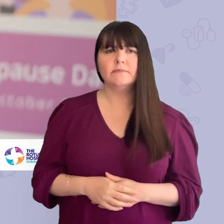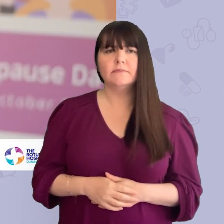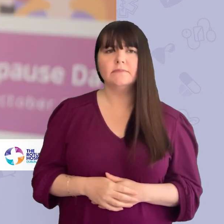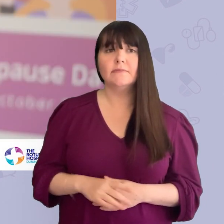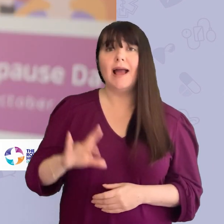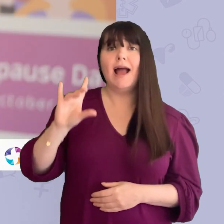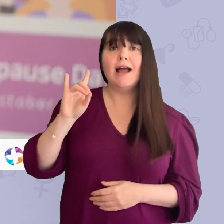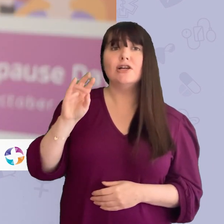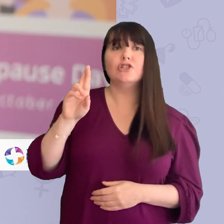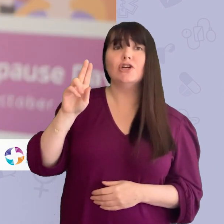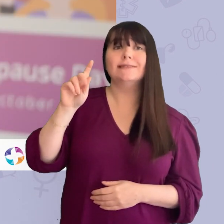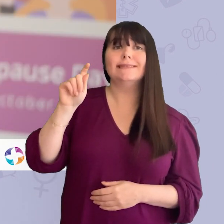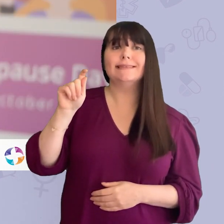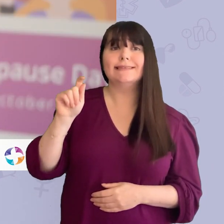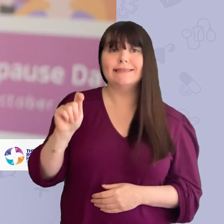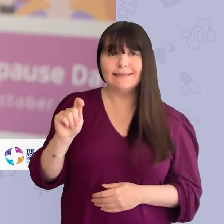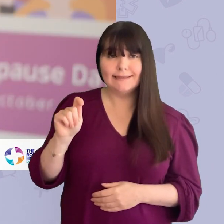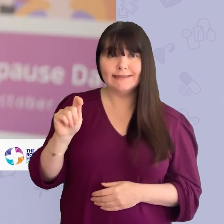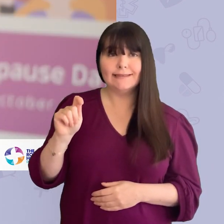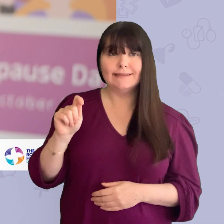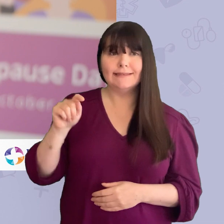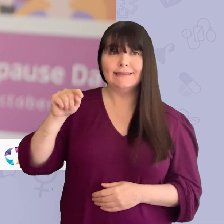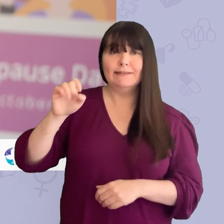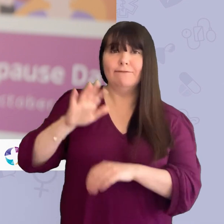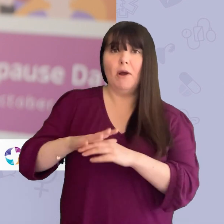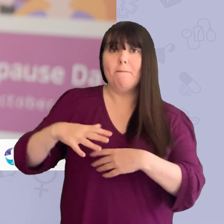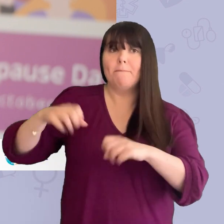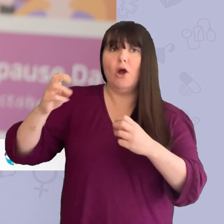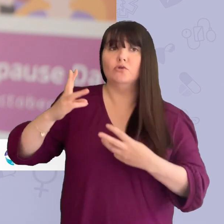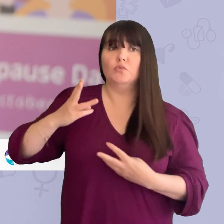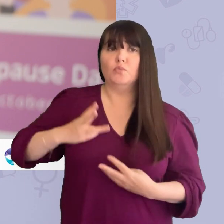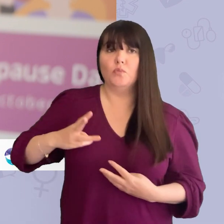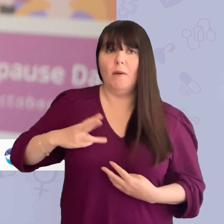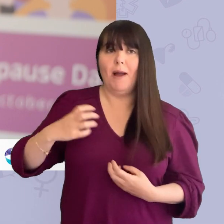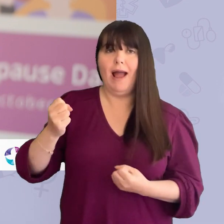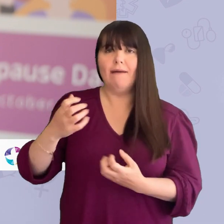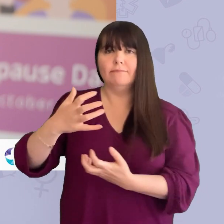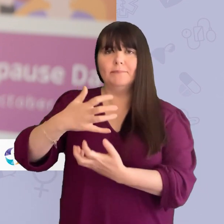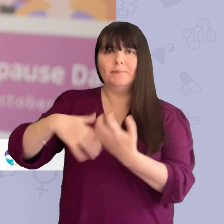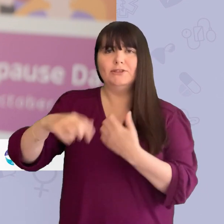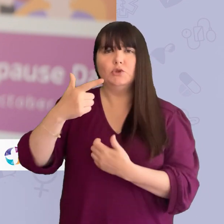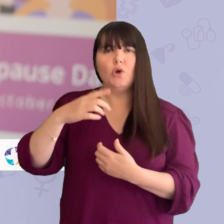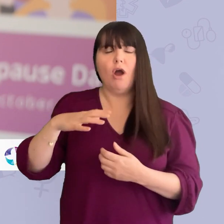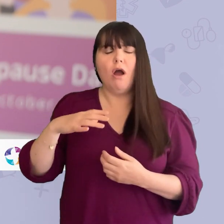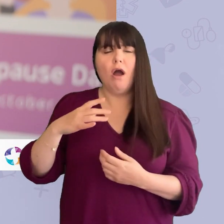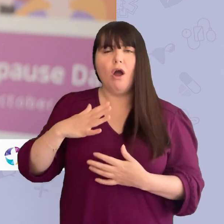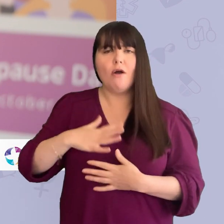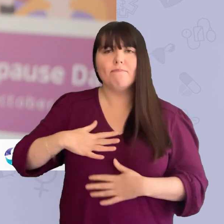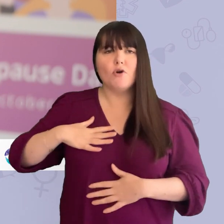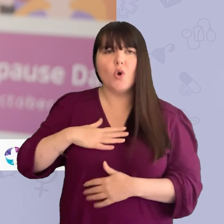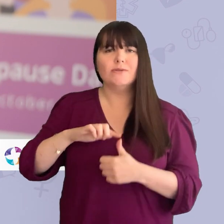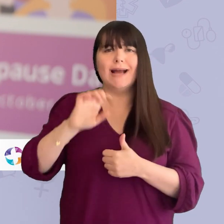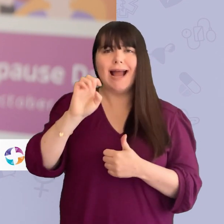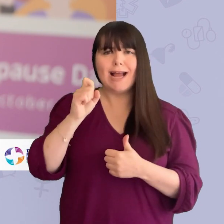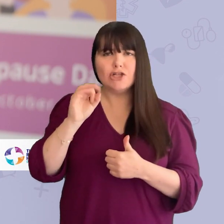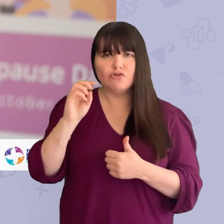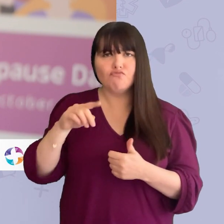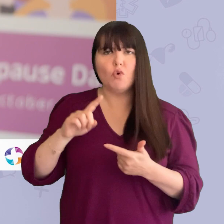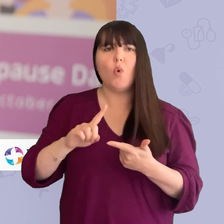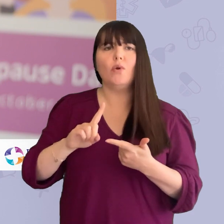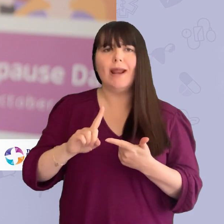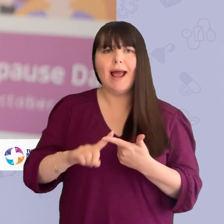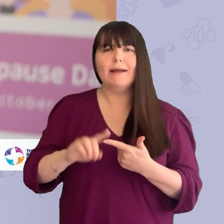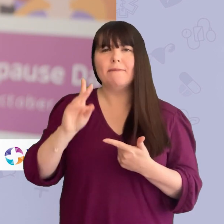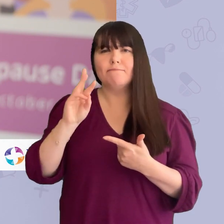HRT, or hormone replacement therapy, is for most women a combination of estrogen and progesterone. The estrogen is what